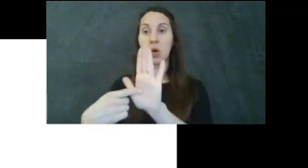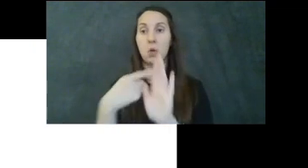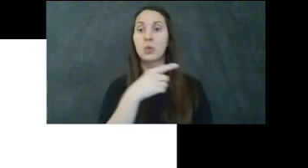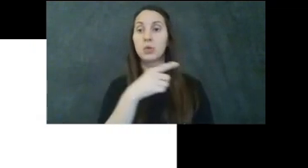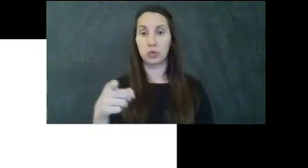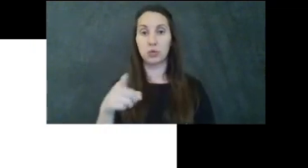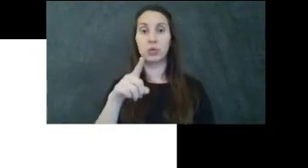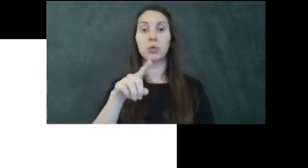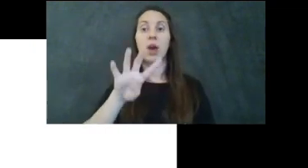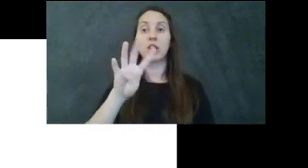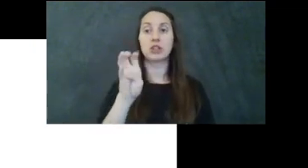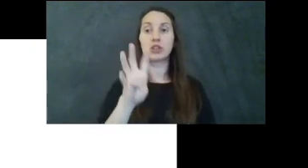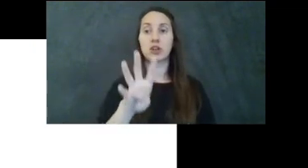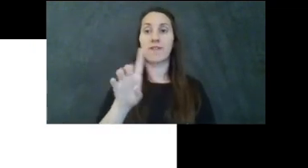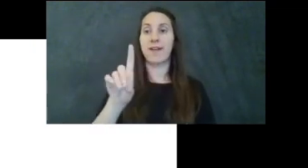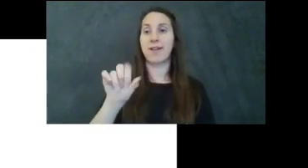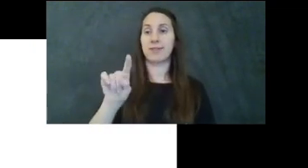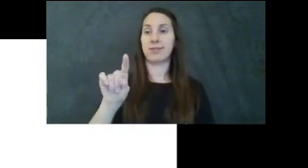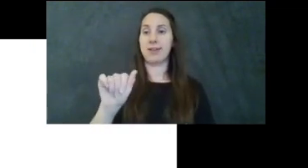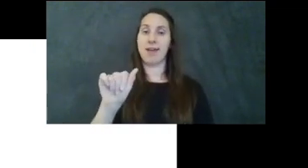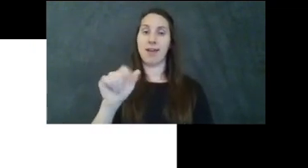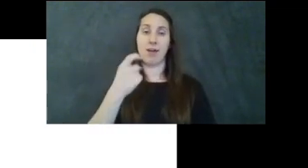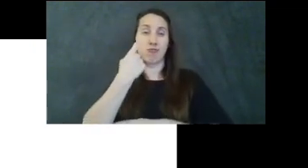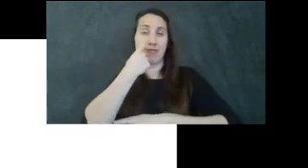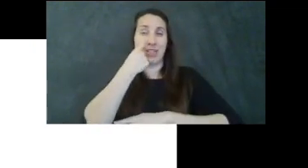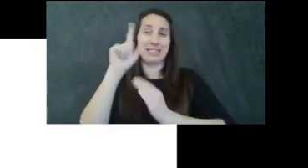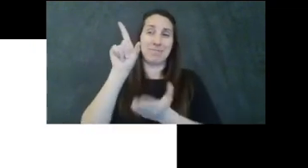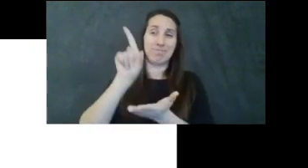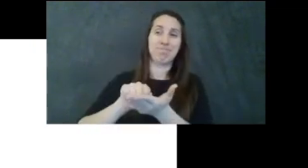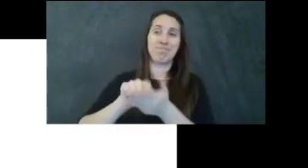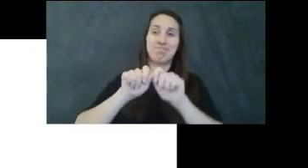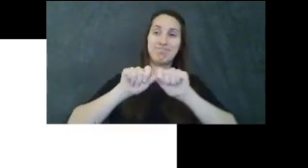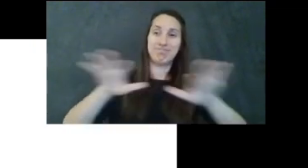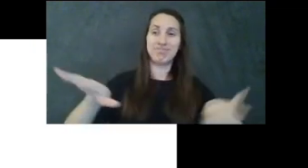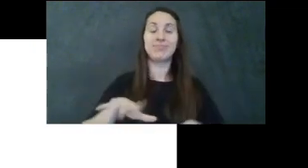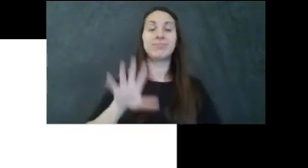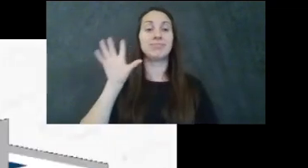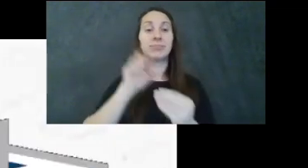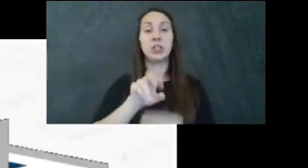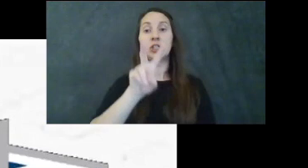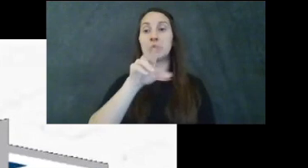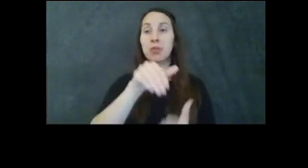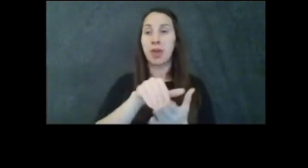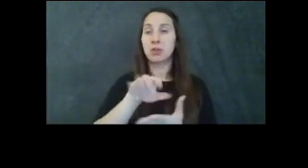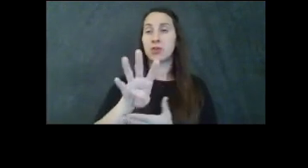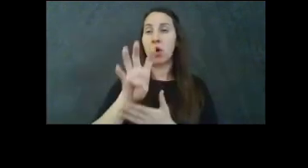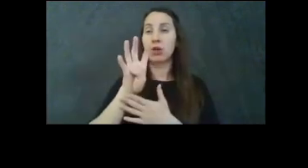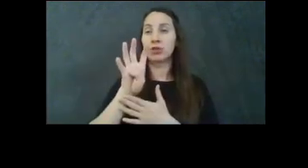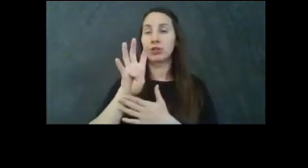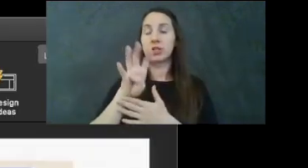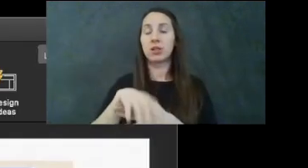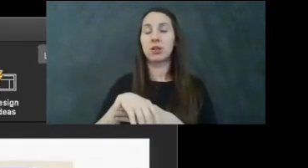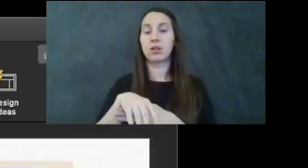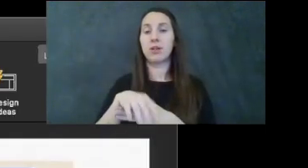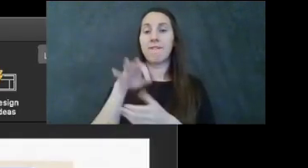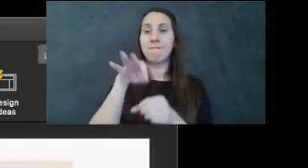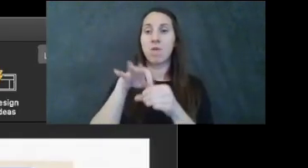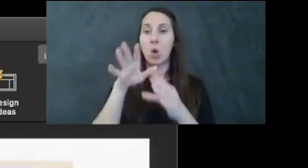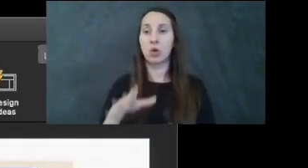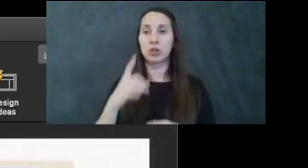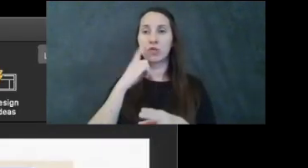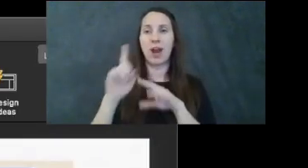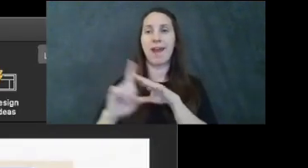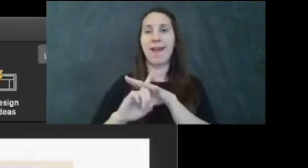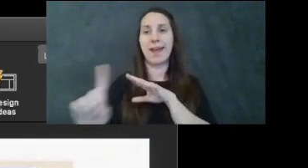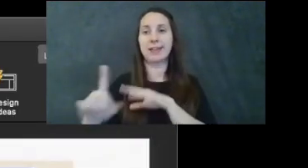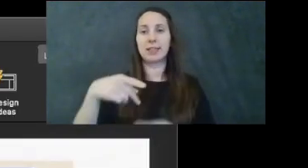survey data hot off the press, a total of 2,400 voters nationwide in an exit poll.